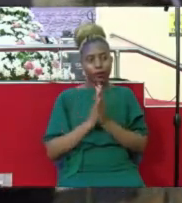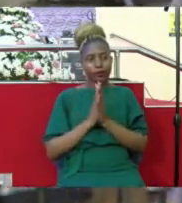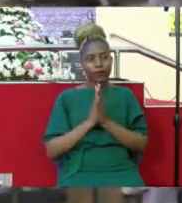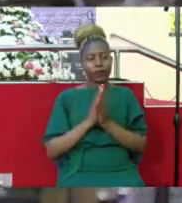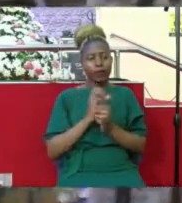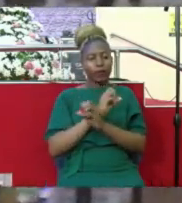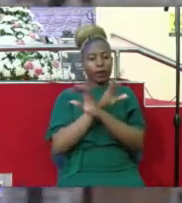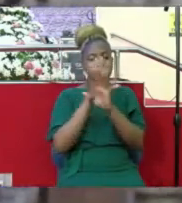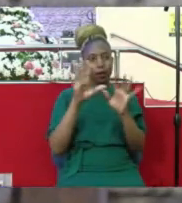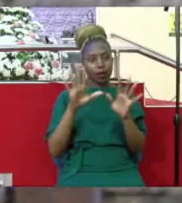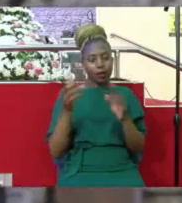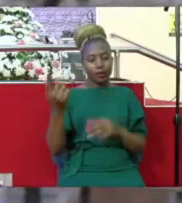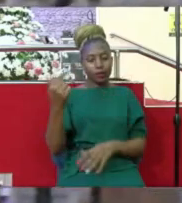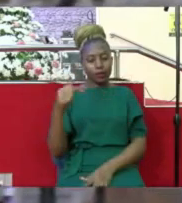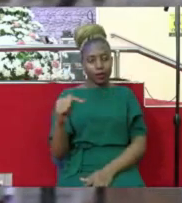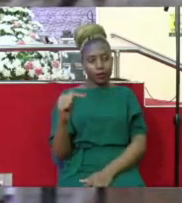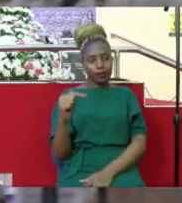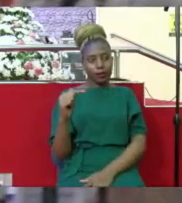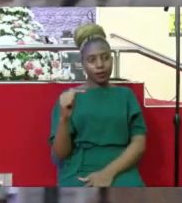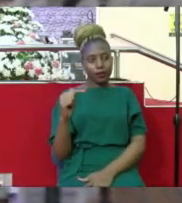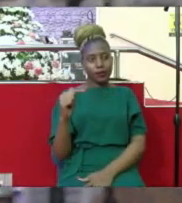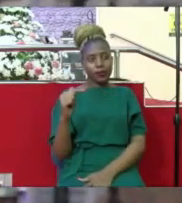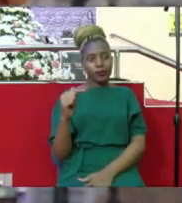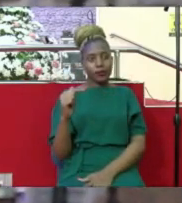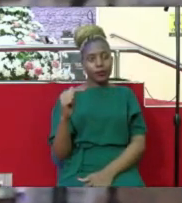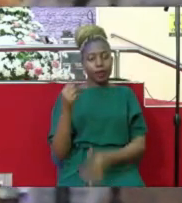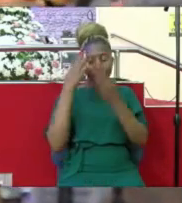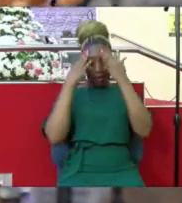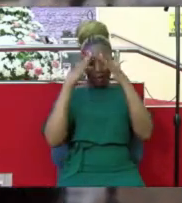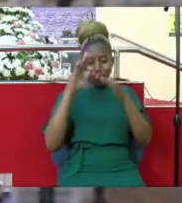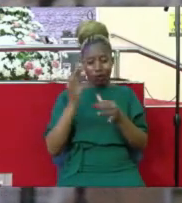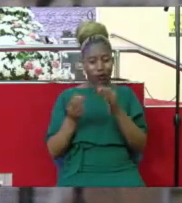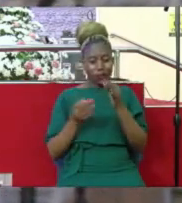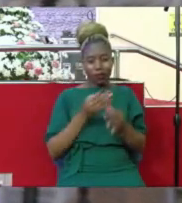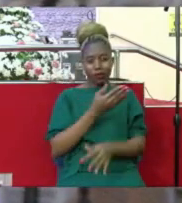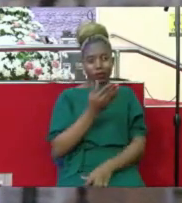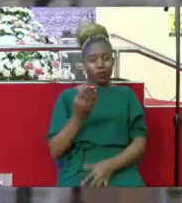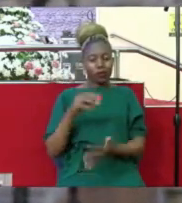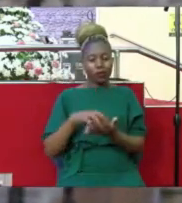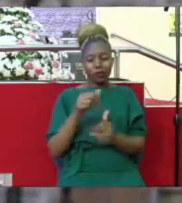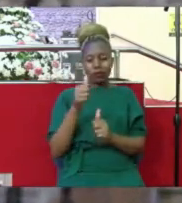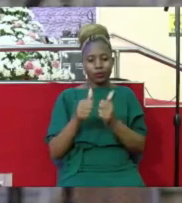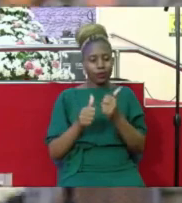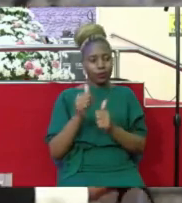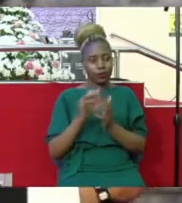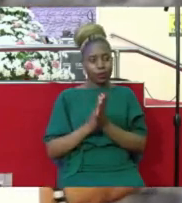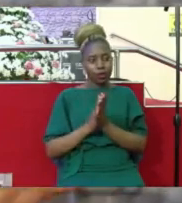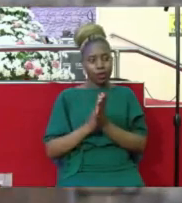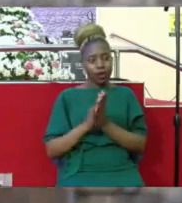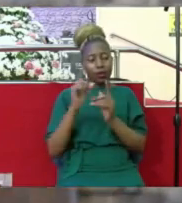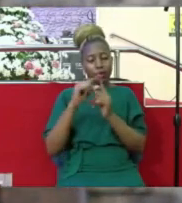Light broke through. I don't know if you are ready for the word of